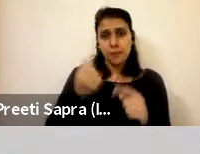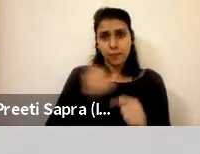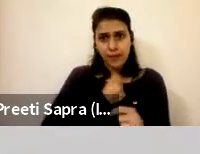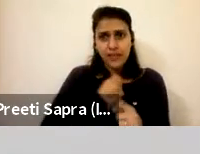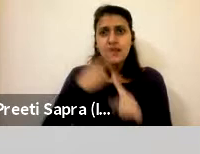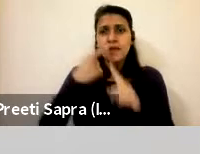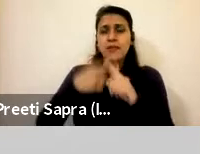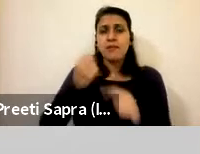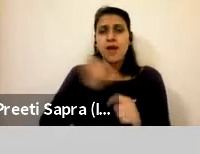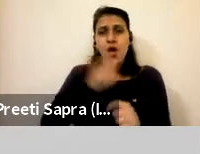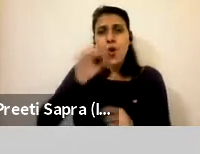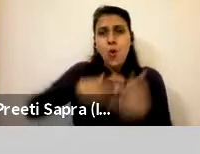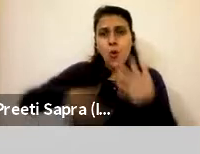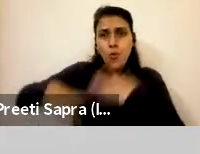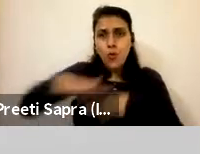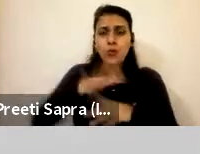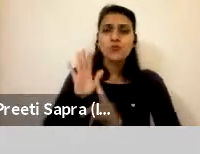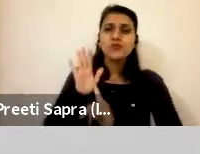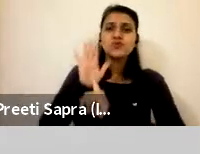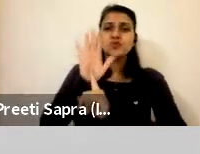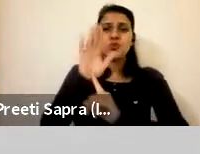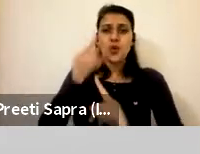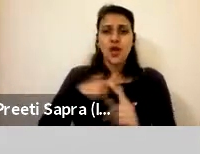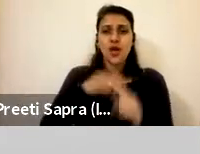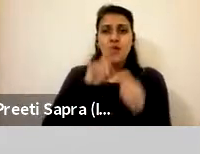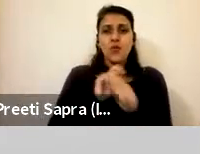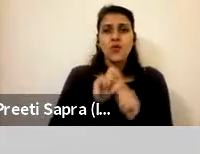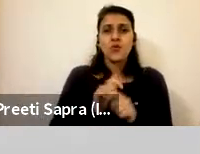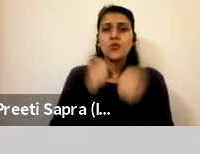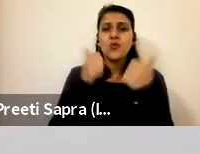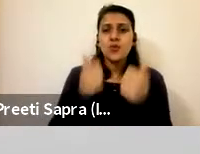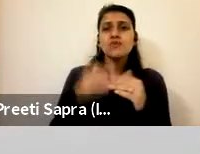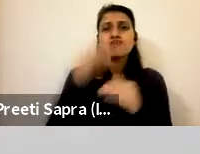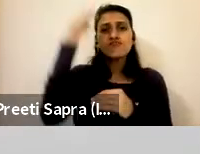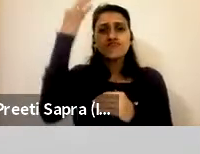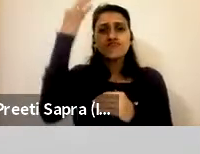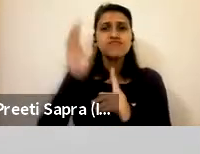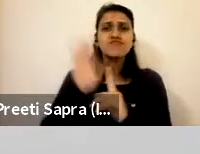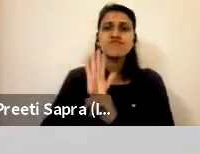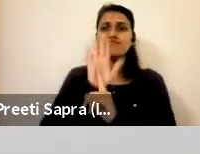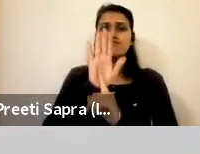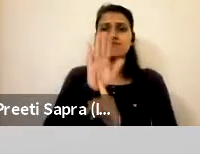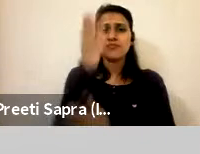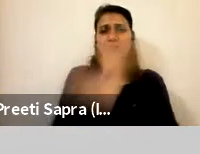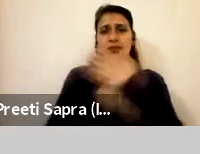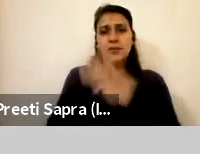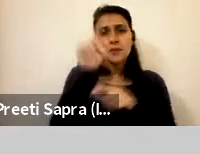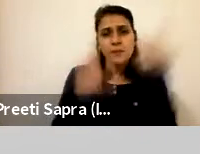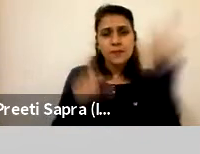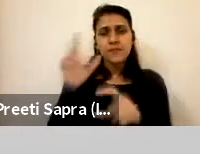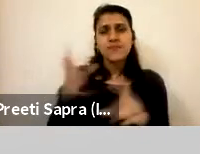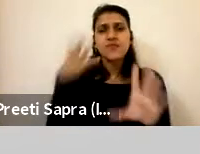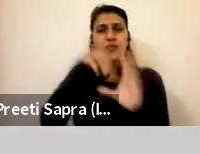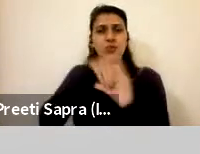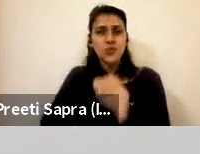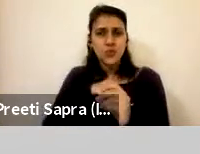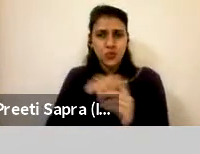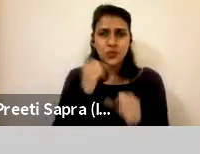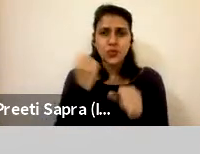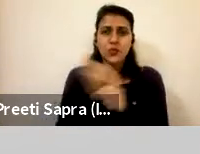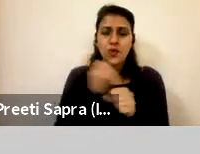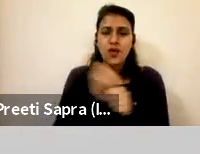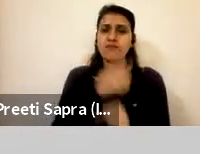organization become the brand ambassadors towards inclusion of persons with disabilities and work towards their